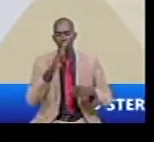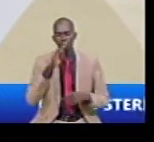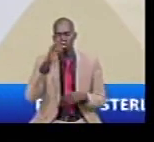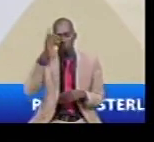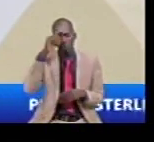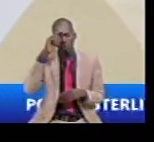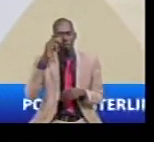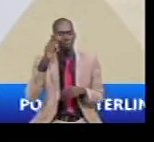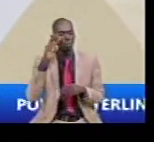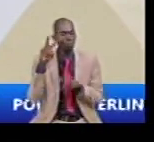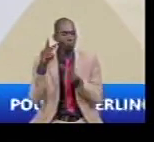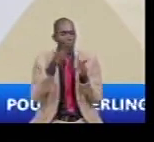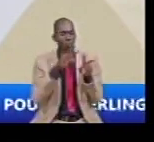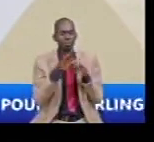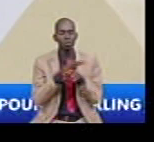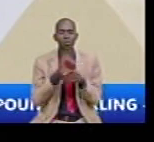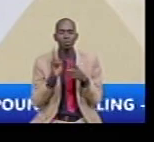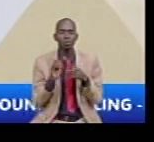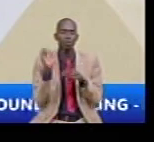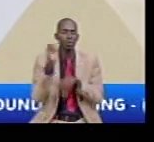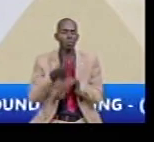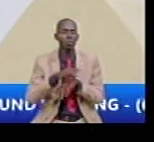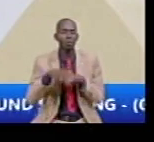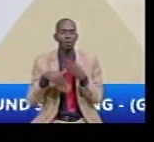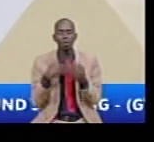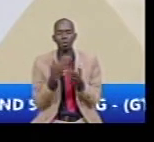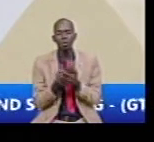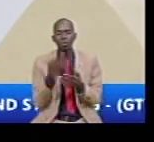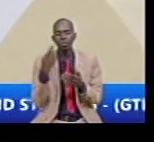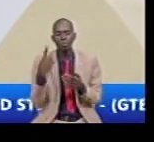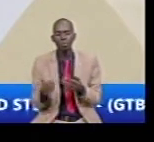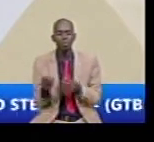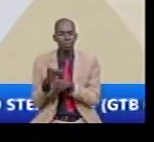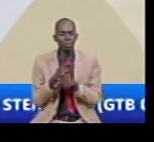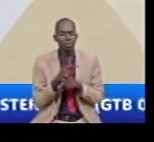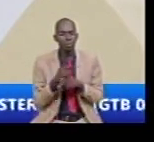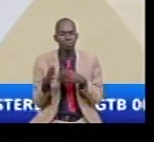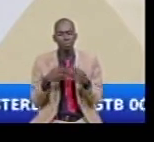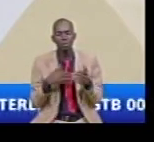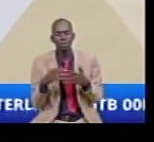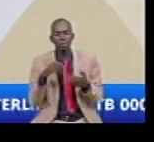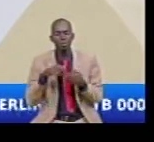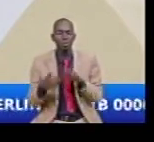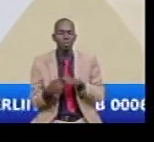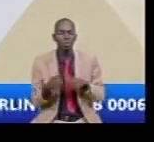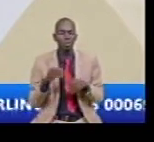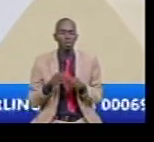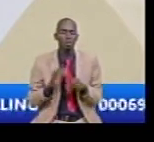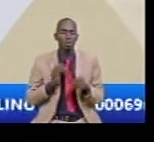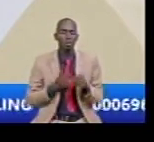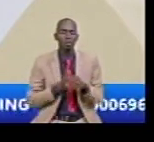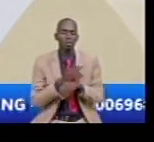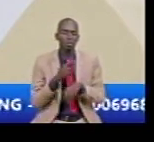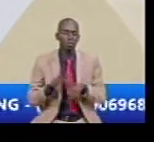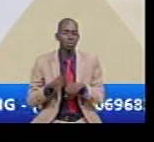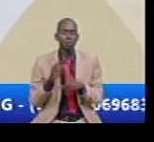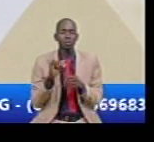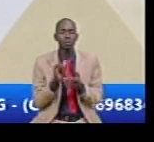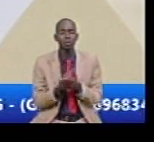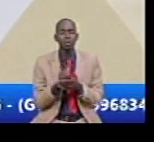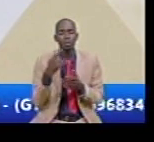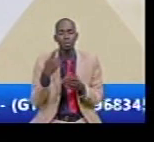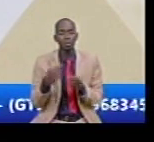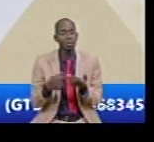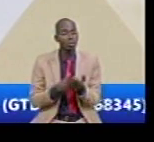insecurity, and God will bring peace, cherished peace, into this nation, that the gospel will be preached in